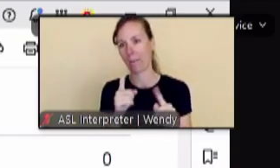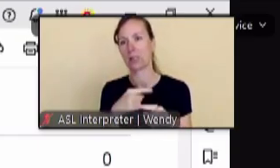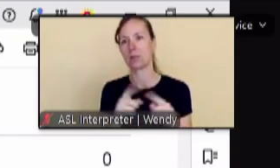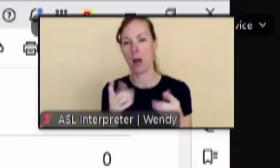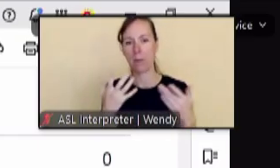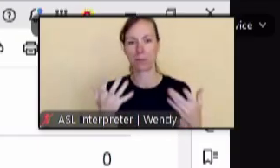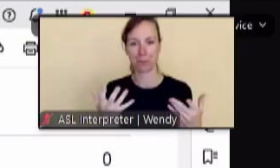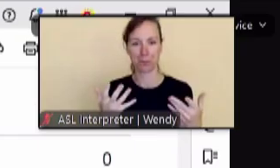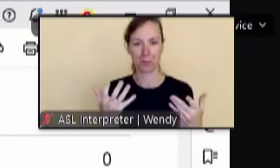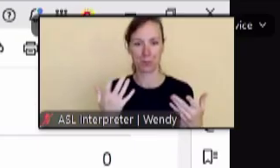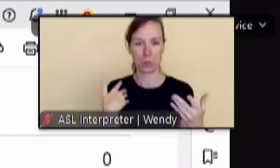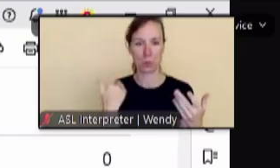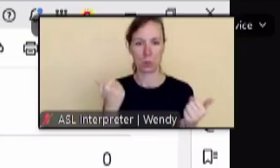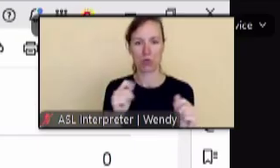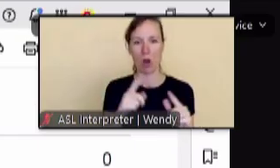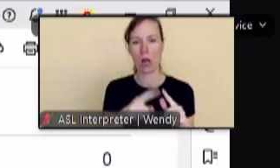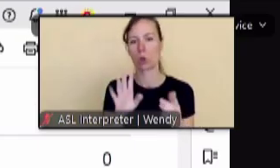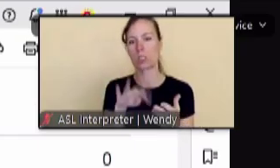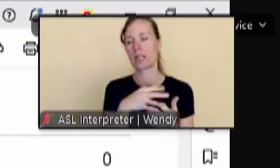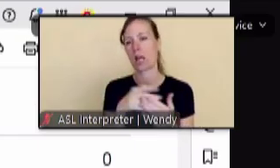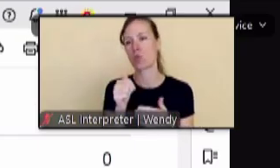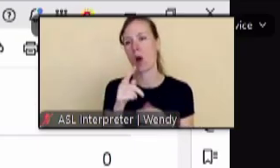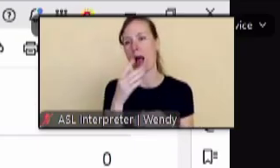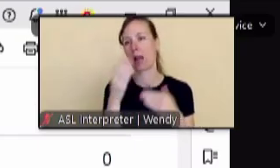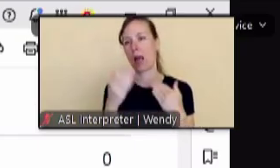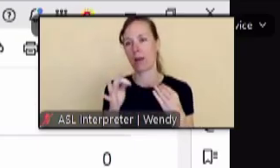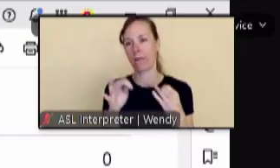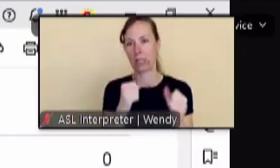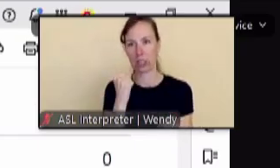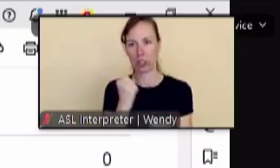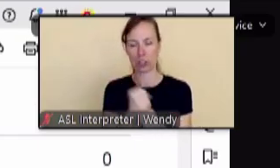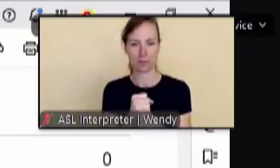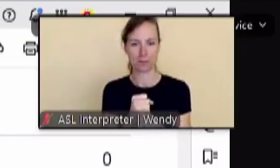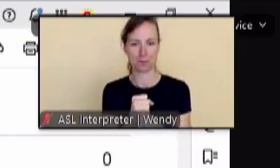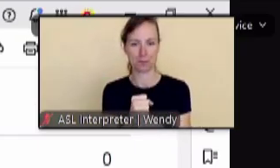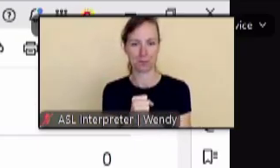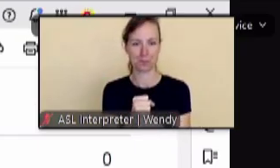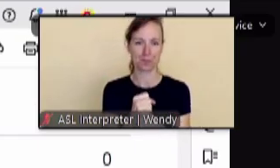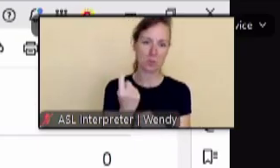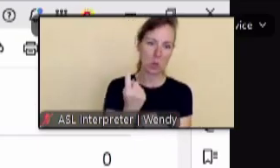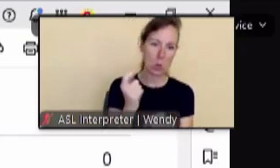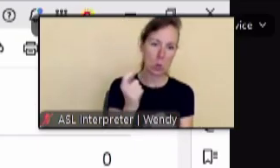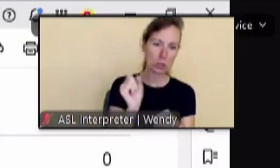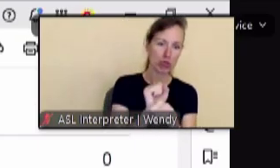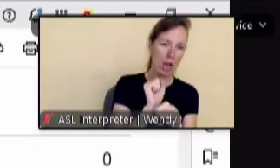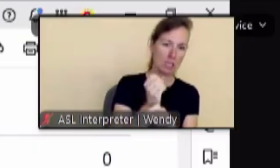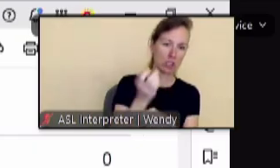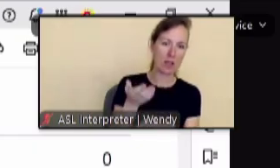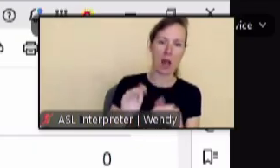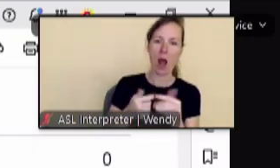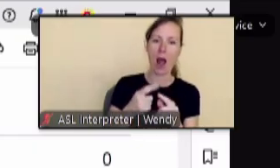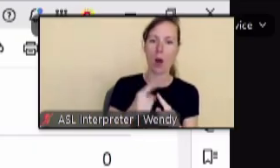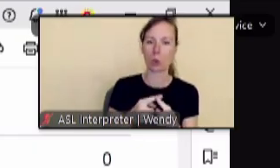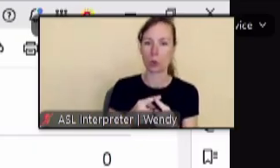the end of the year. So it's always a strategy there how to round out spending that entirety.